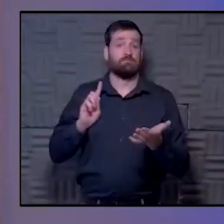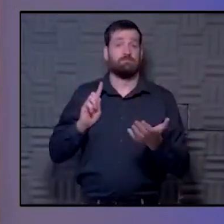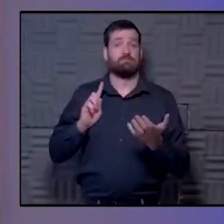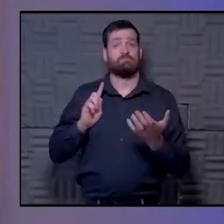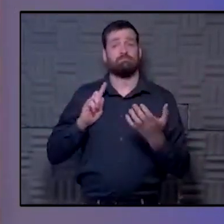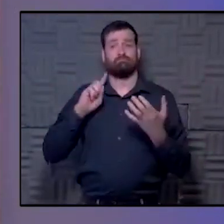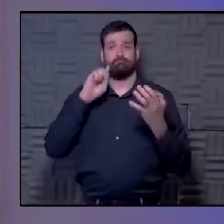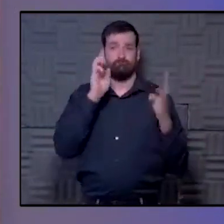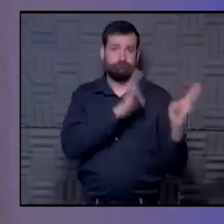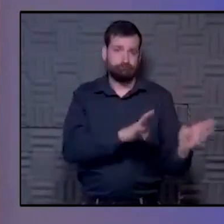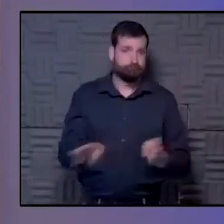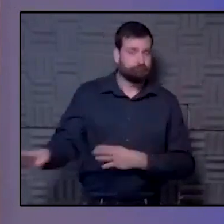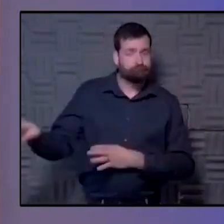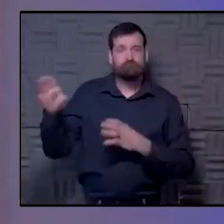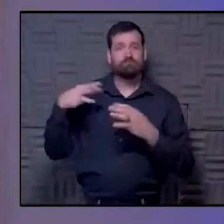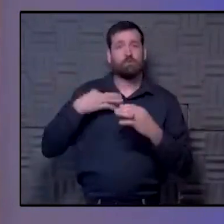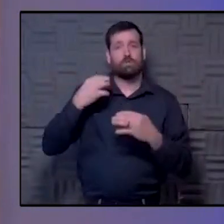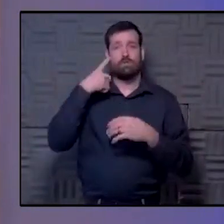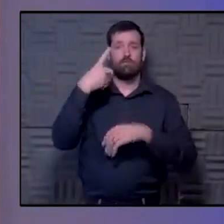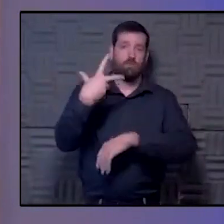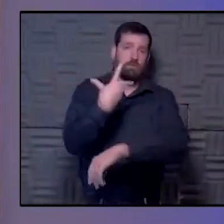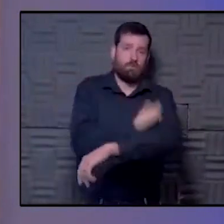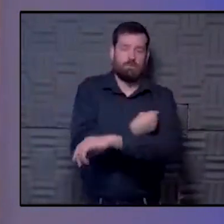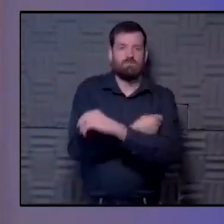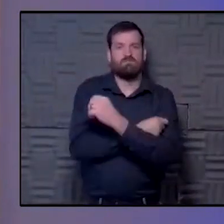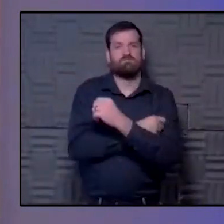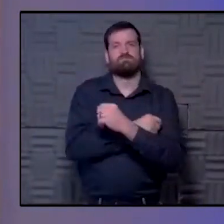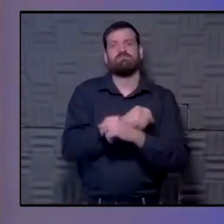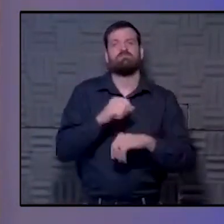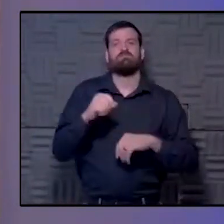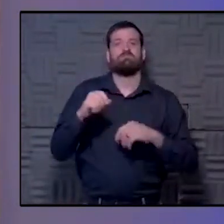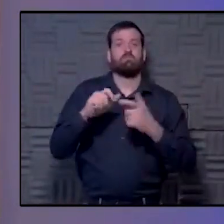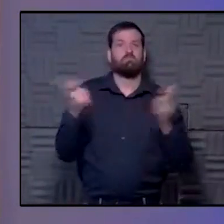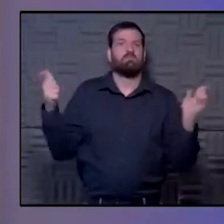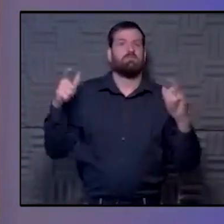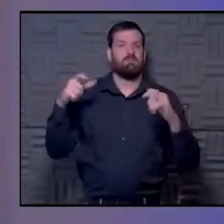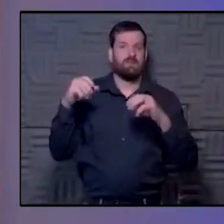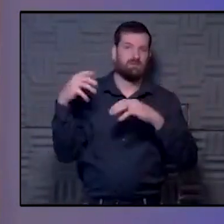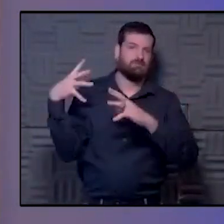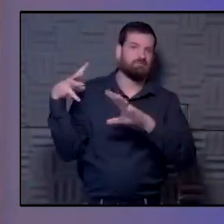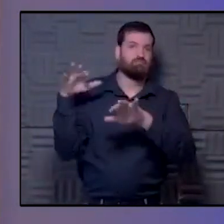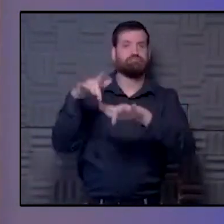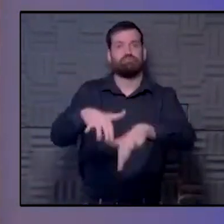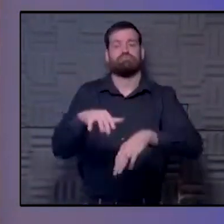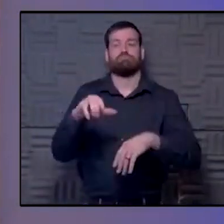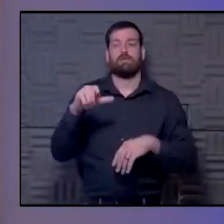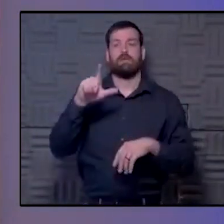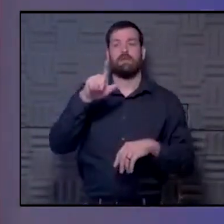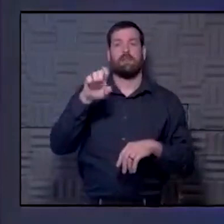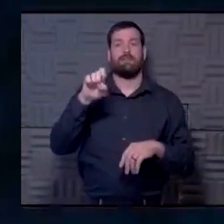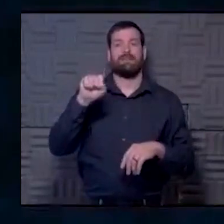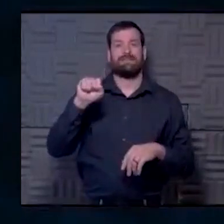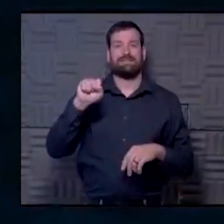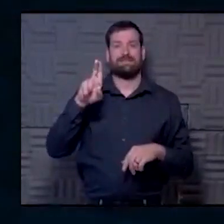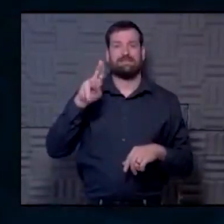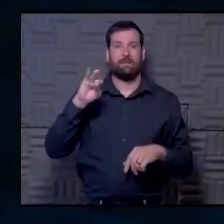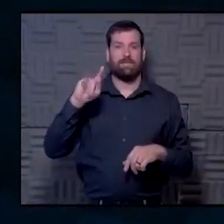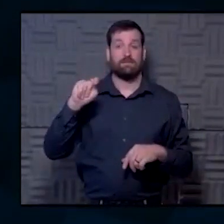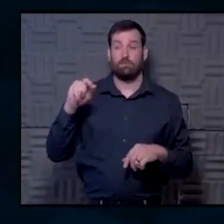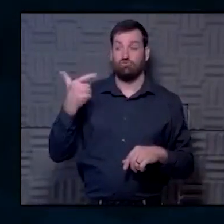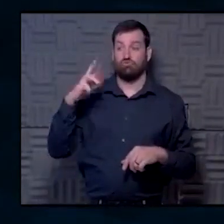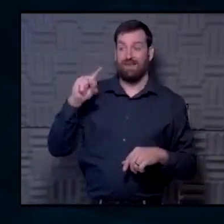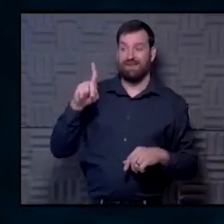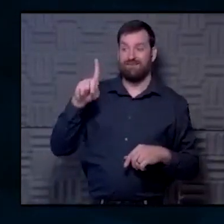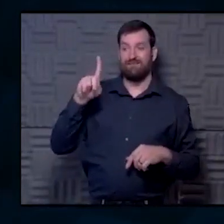organized volunteers to help vaccinate at a mass vaccination event in Lee Summit. Grandview, the fire chief has called us there. We will